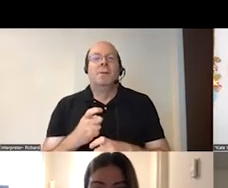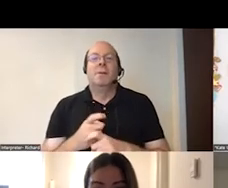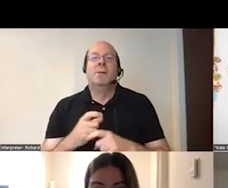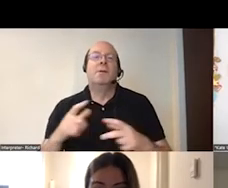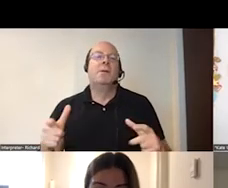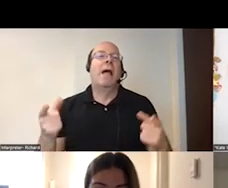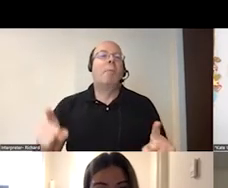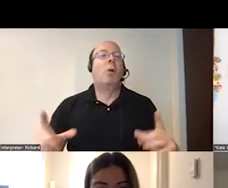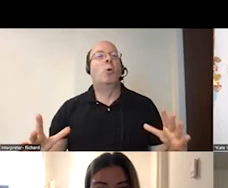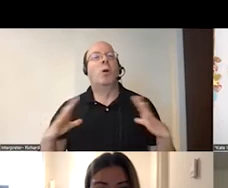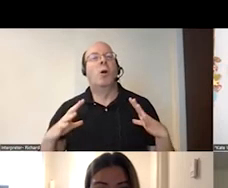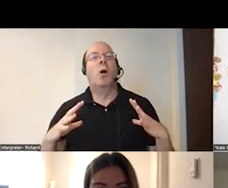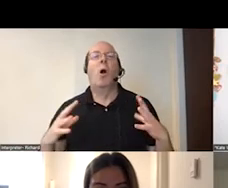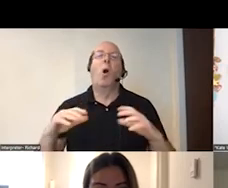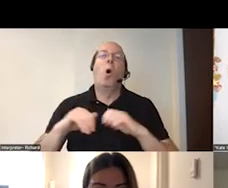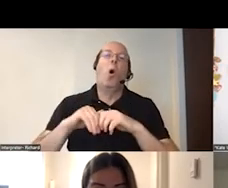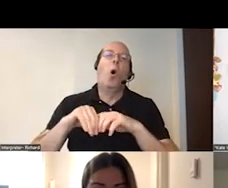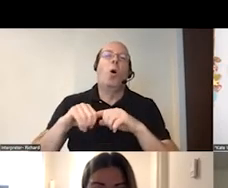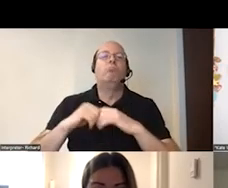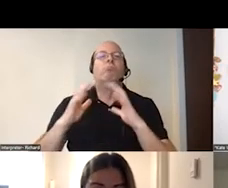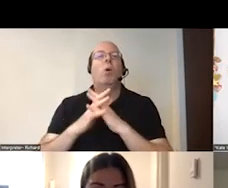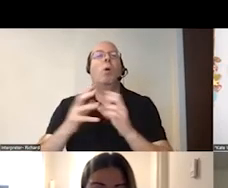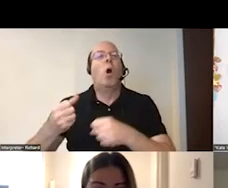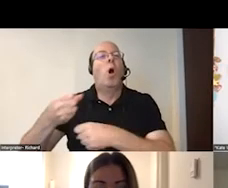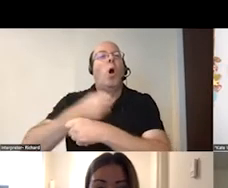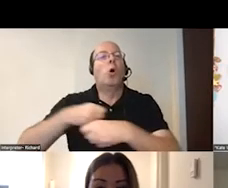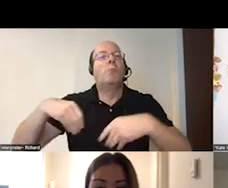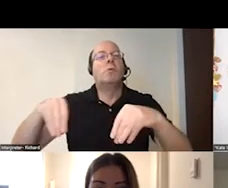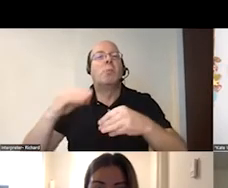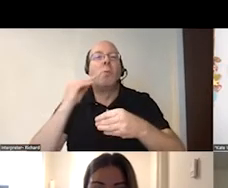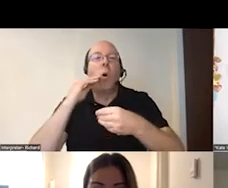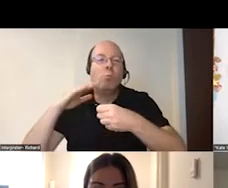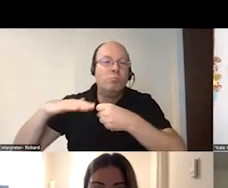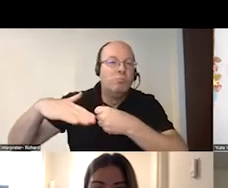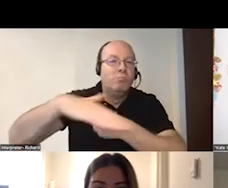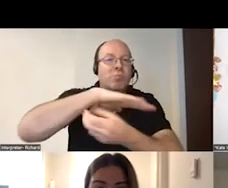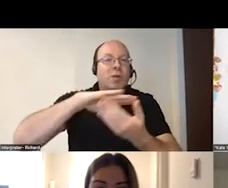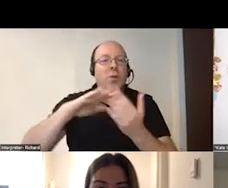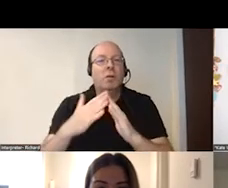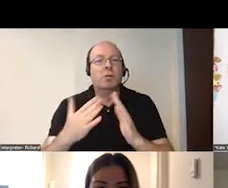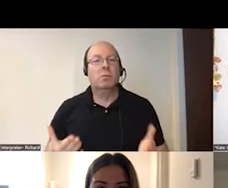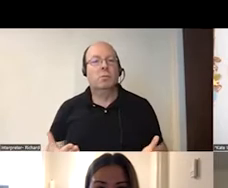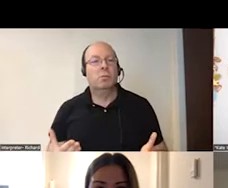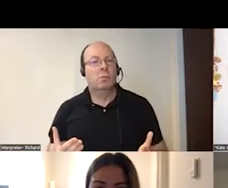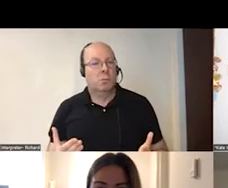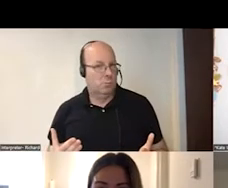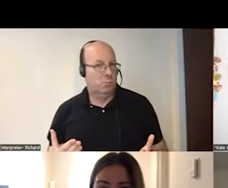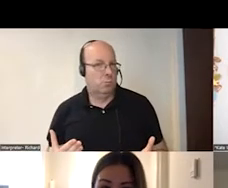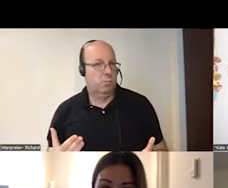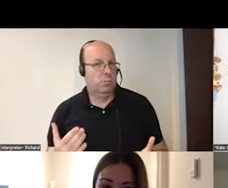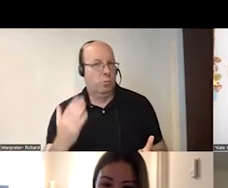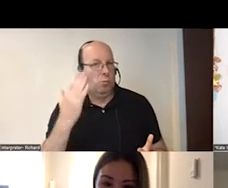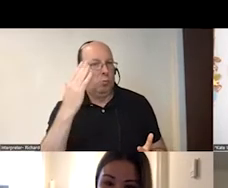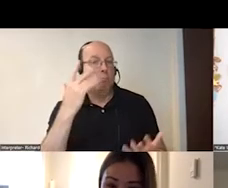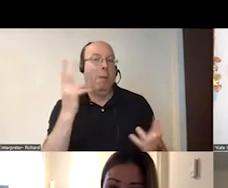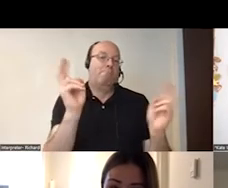retire, I will open a coffee shop and have like a nice little community around me. And I just decided, I was like, oh, maybe I'll just unofficially